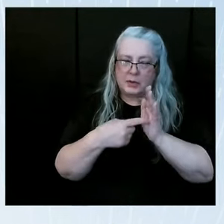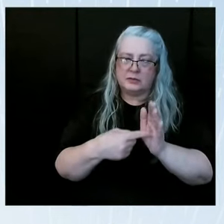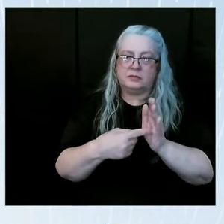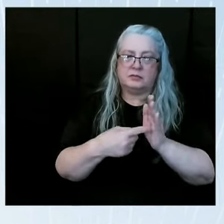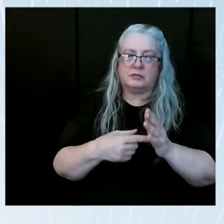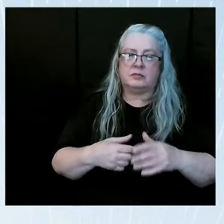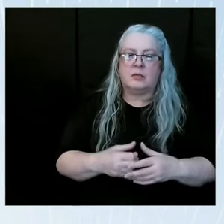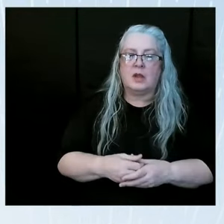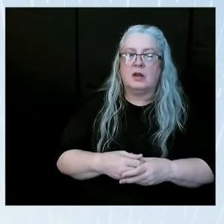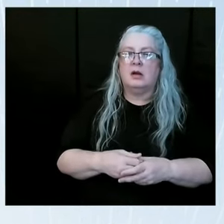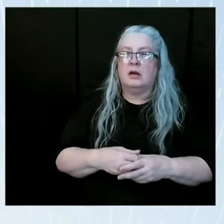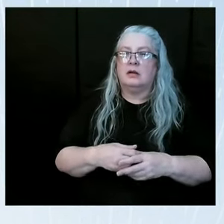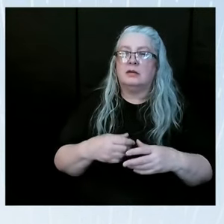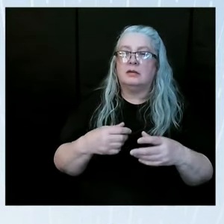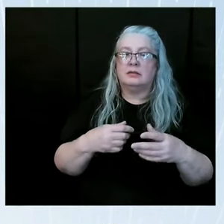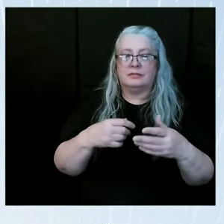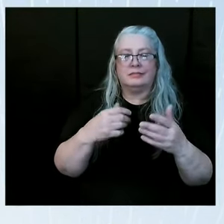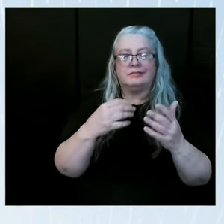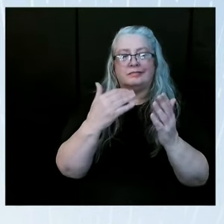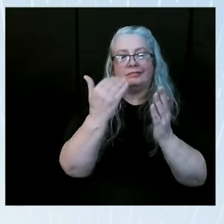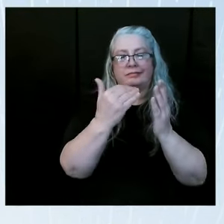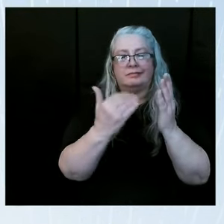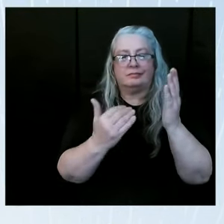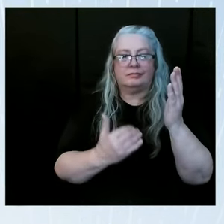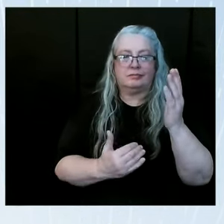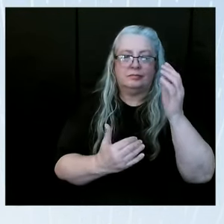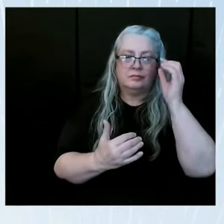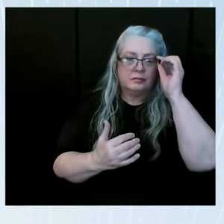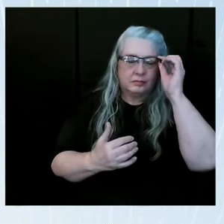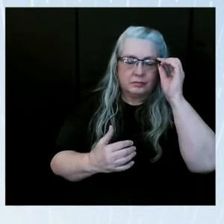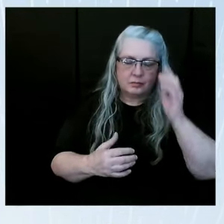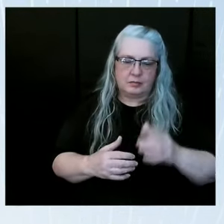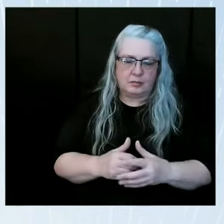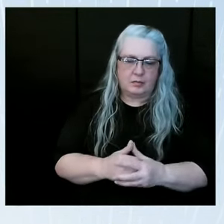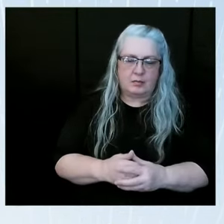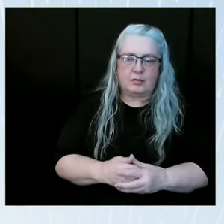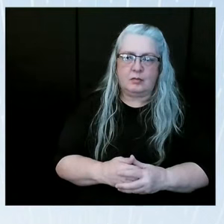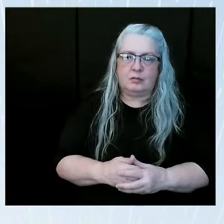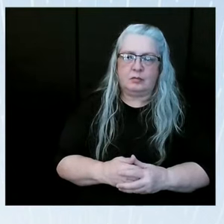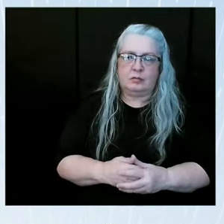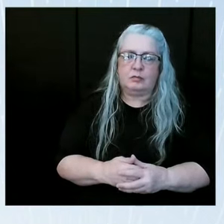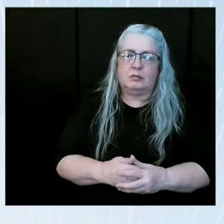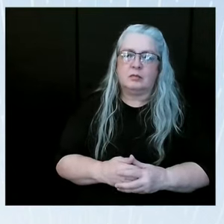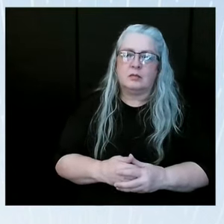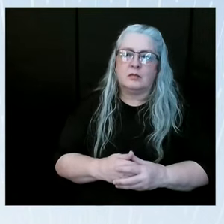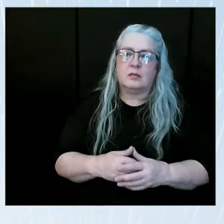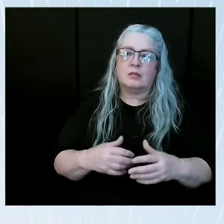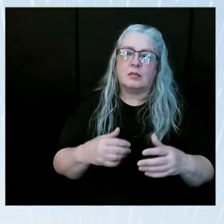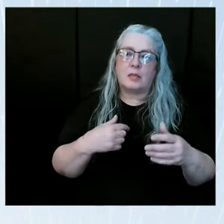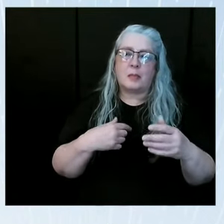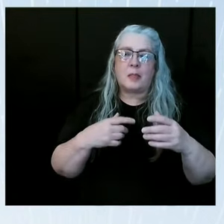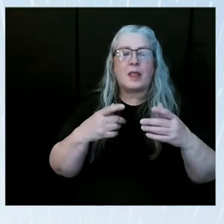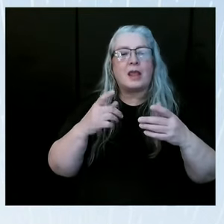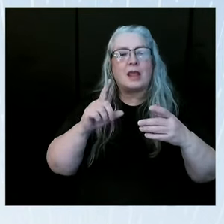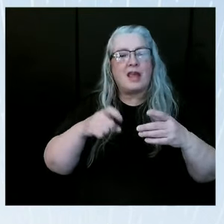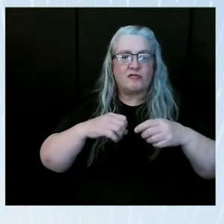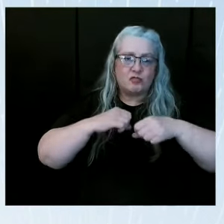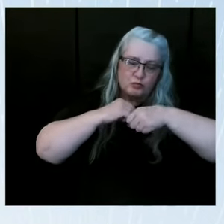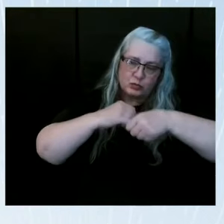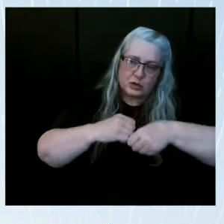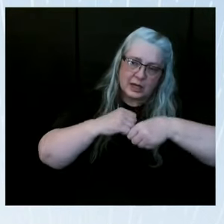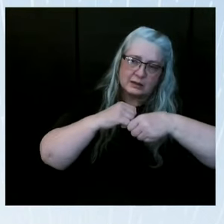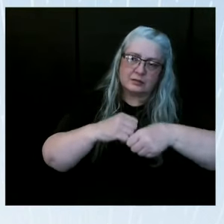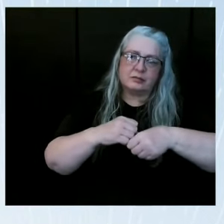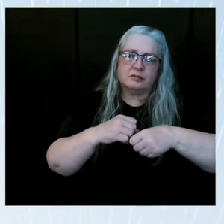witness assistance. This version incorporates enhanced protections and addresses specific considerations for vulnerable